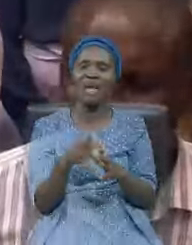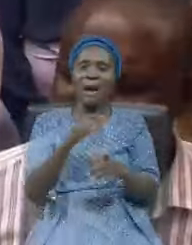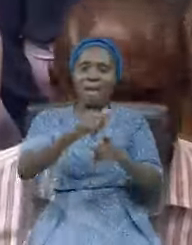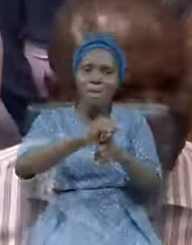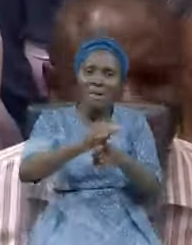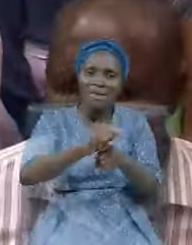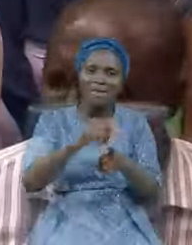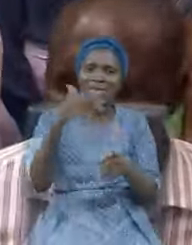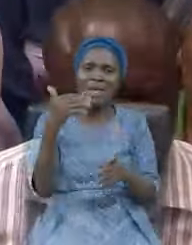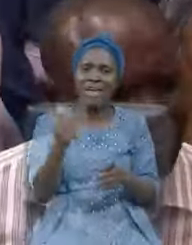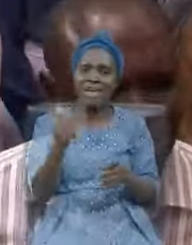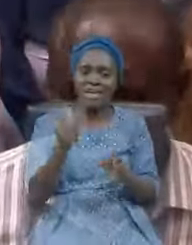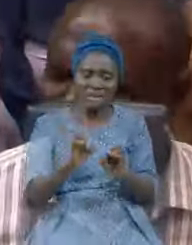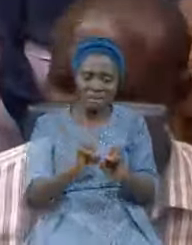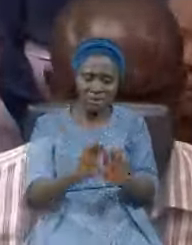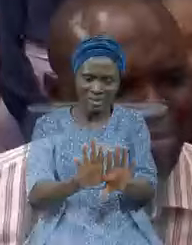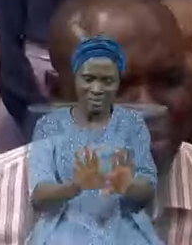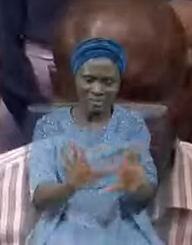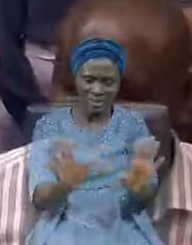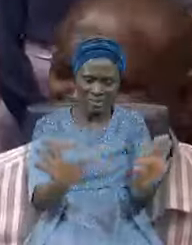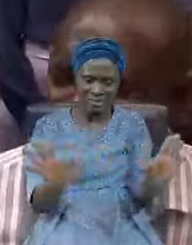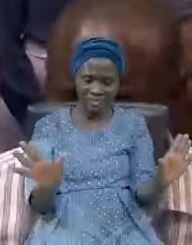transparent godliness.